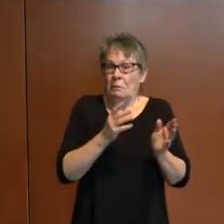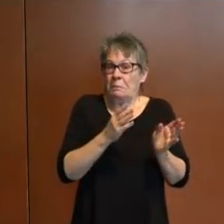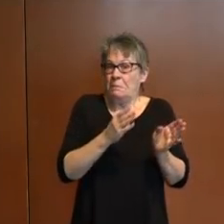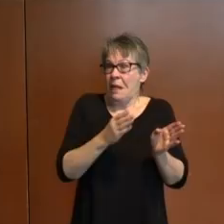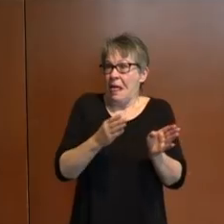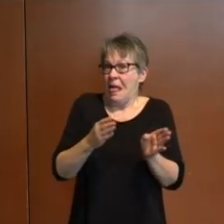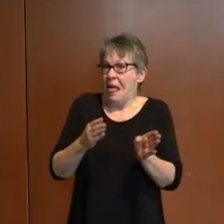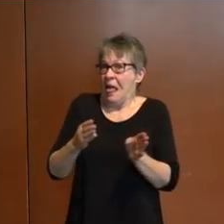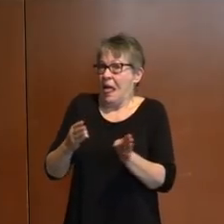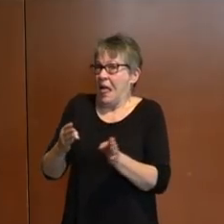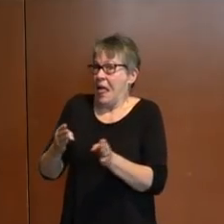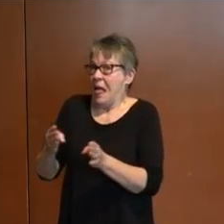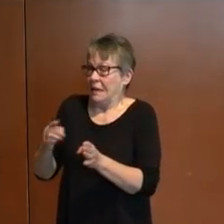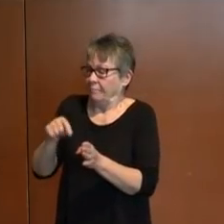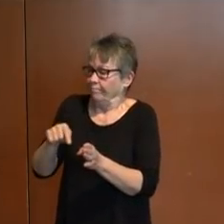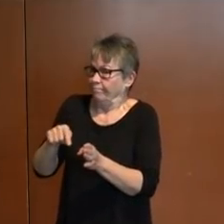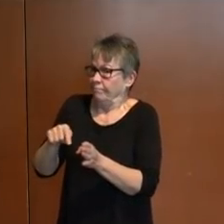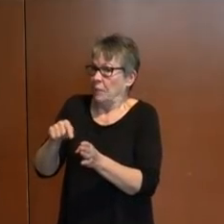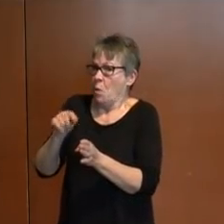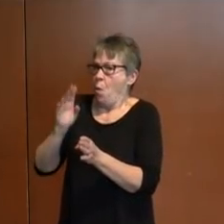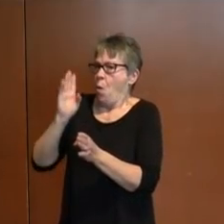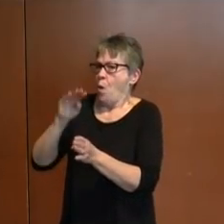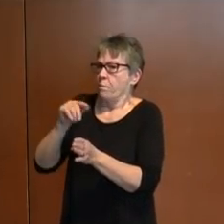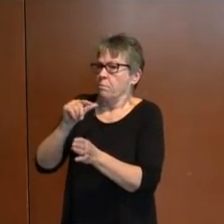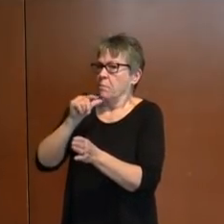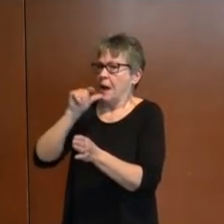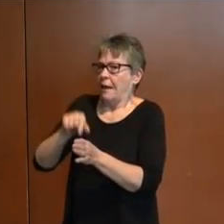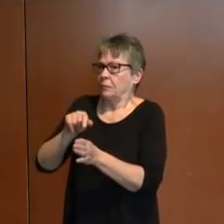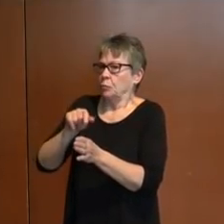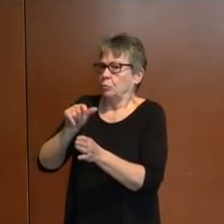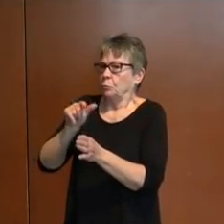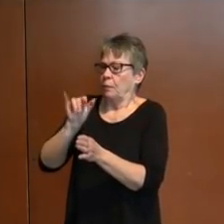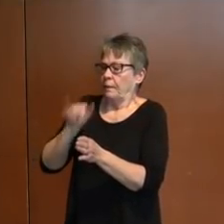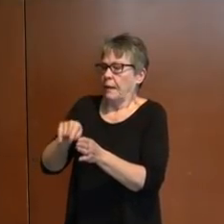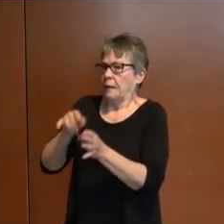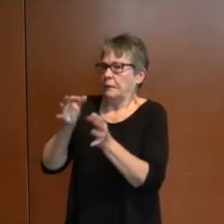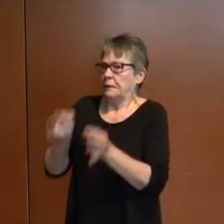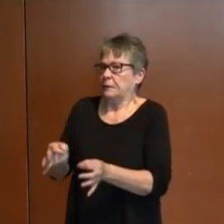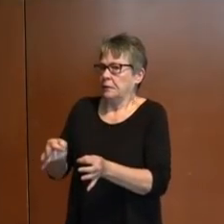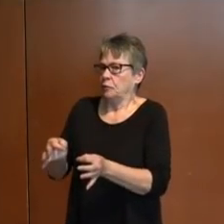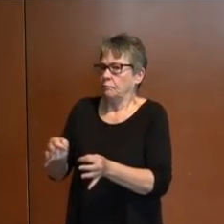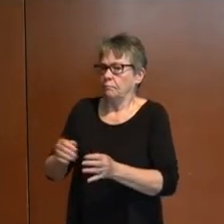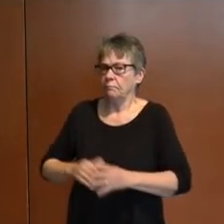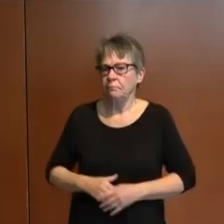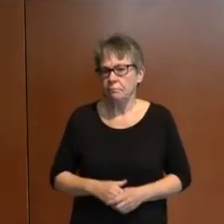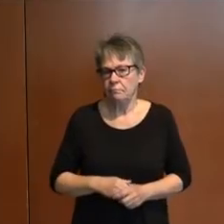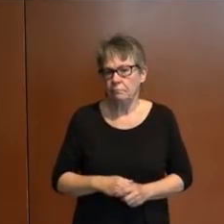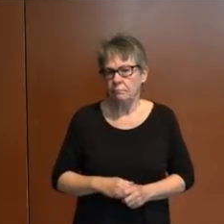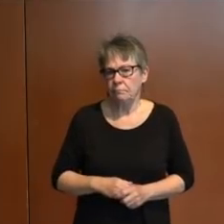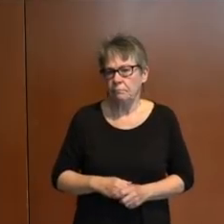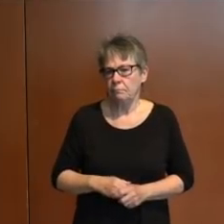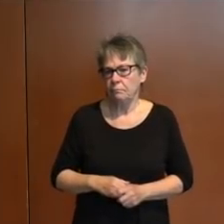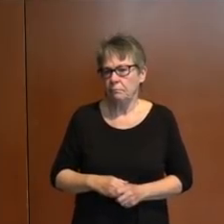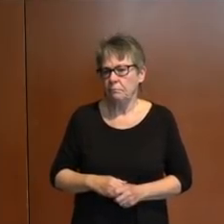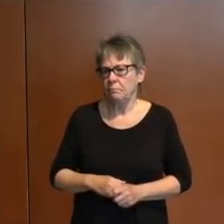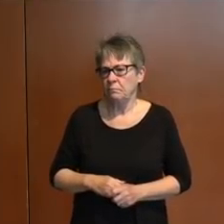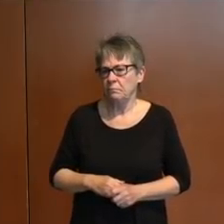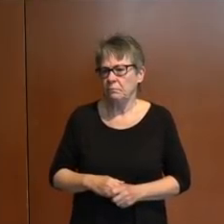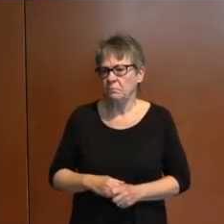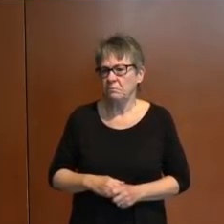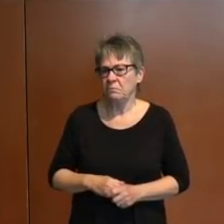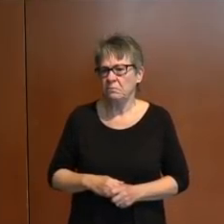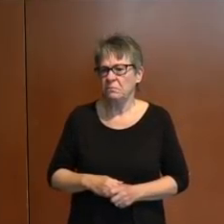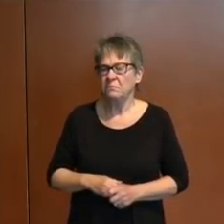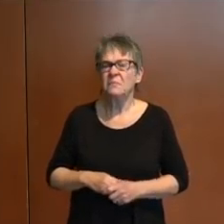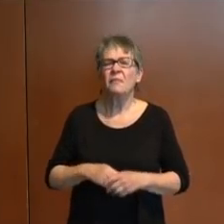I still at home? Why is my business, non-essential business, still shut? Why do I have to keep washing